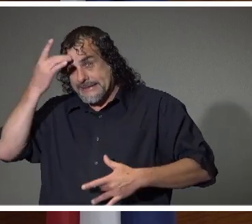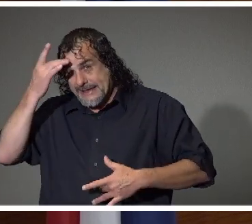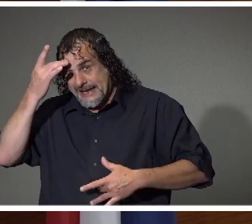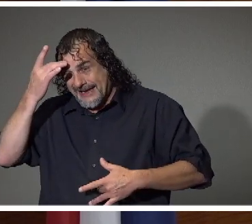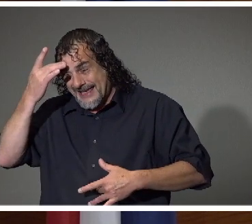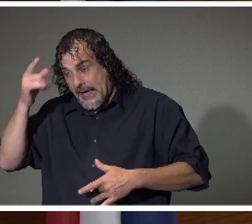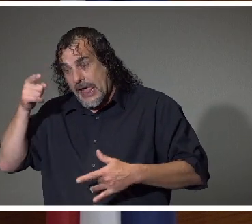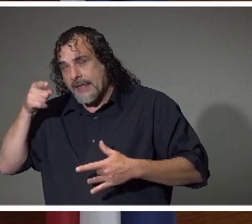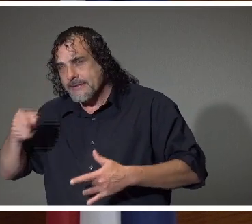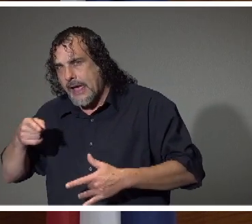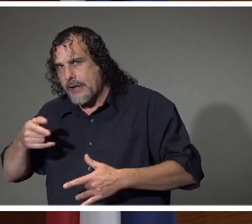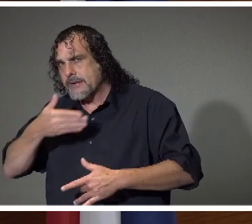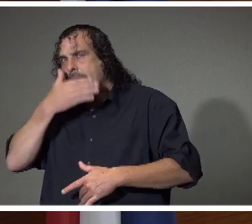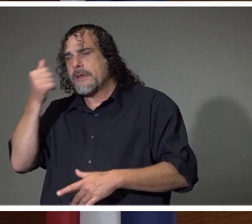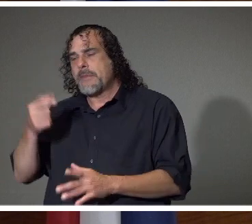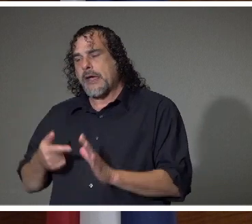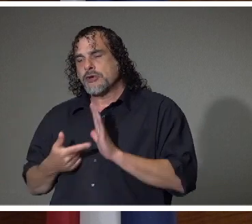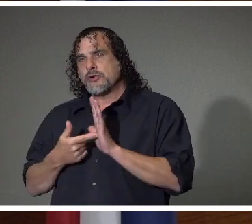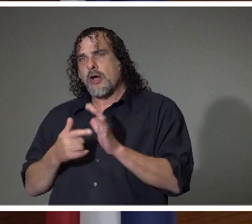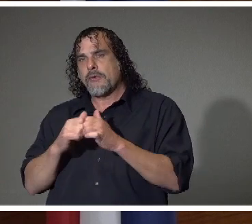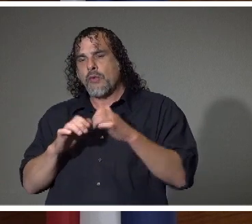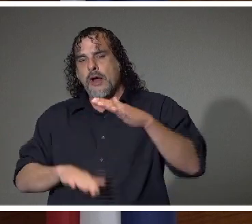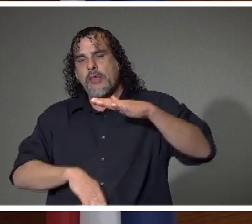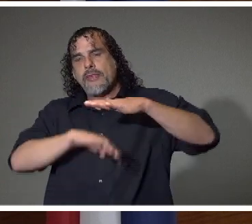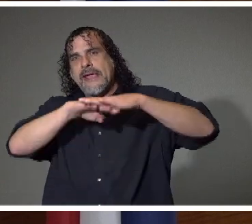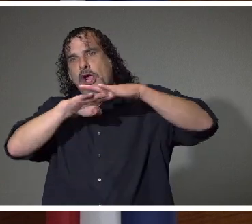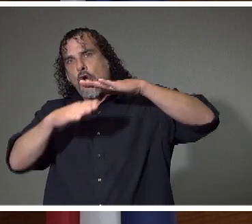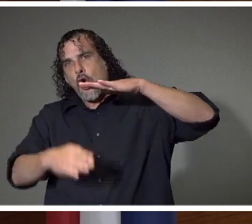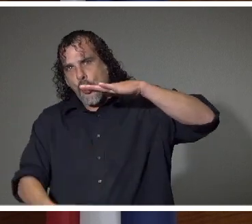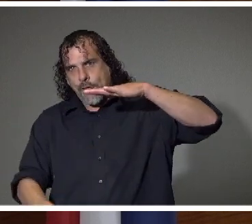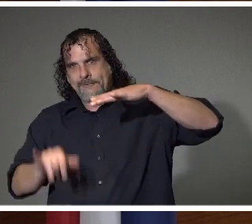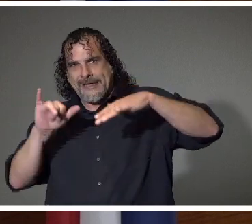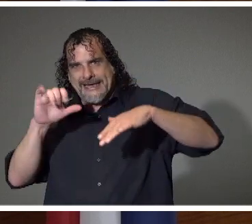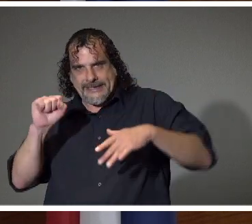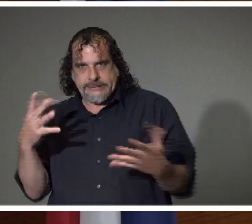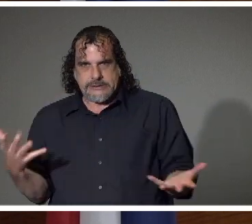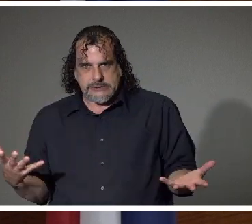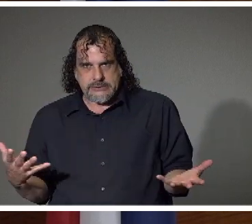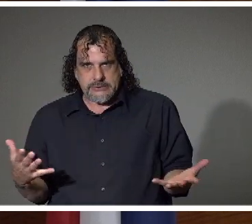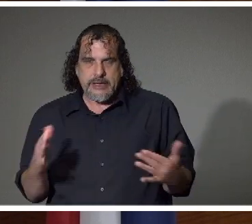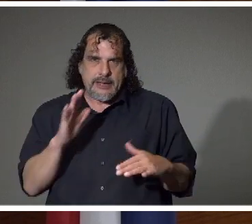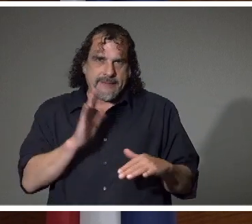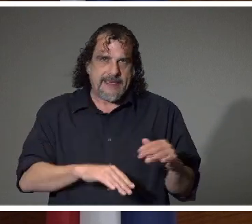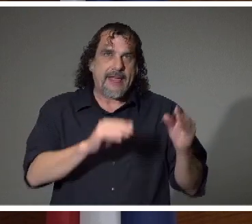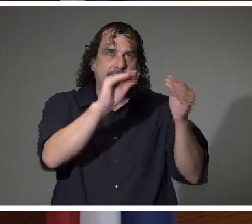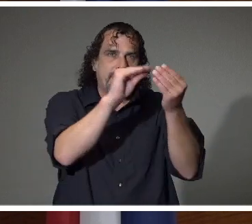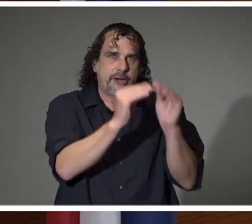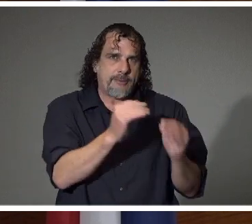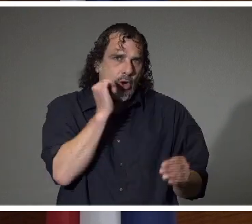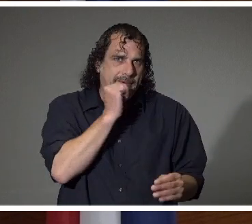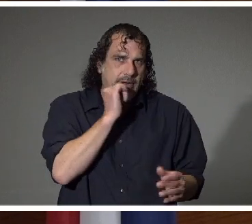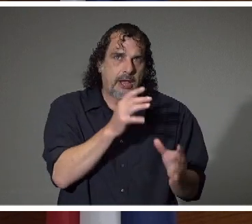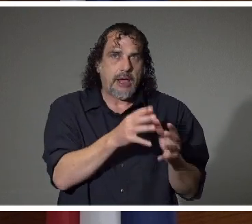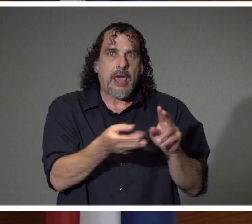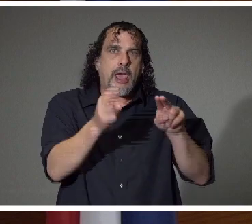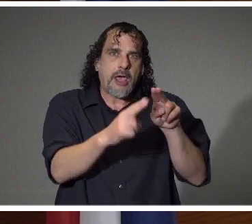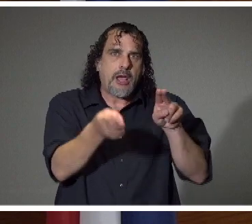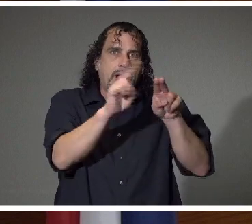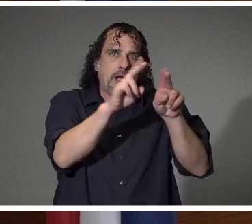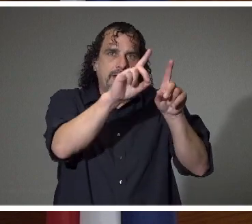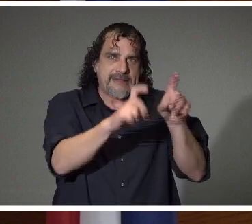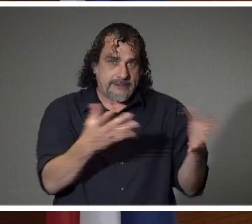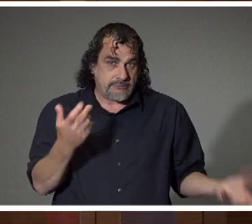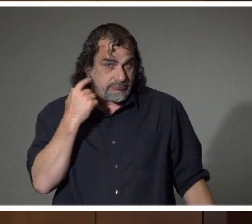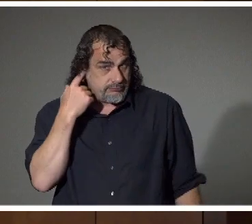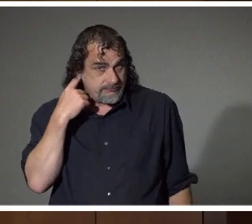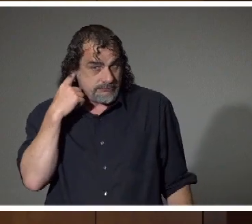better indicator of the curve actually flattening out more so than is just the day-to-day testing